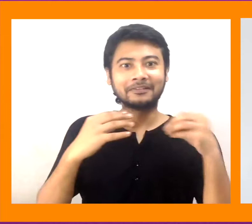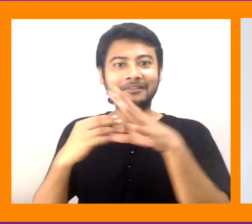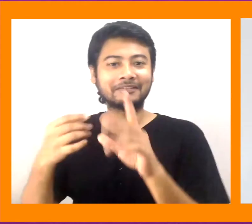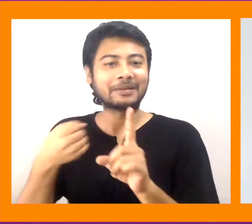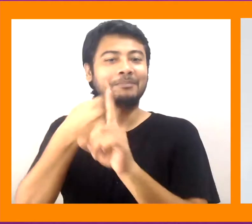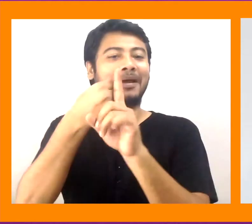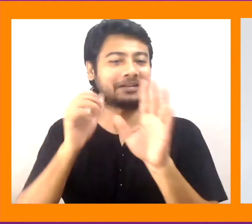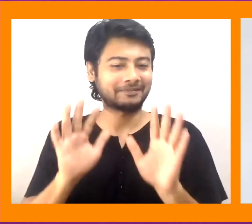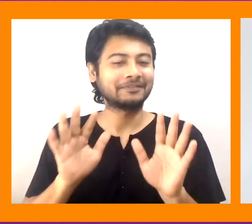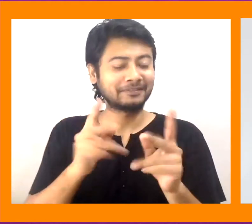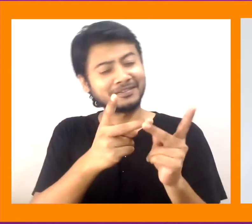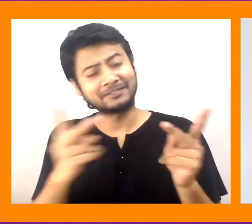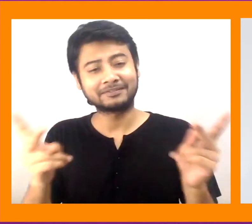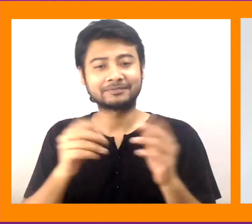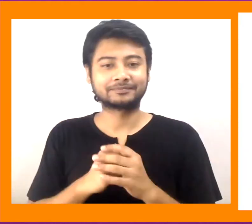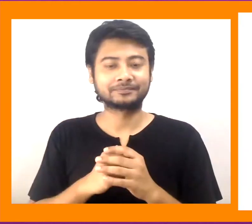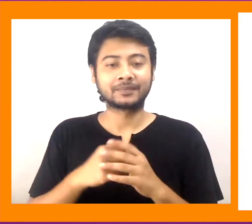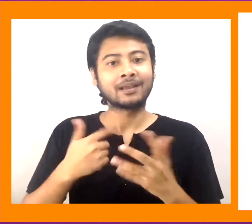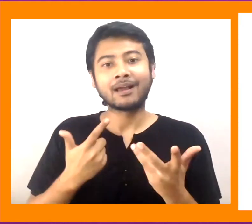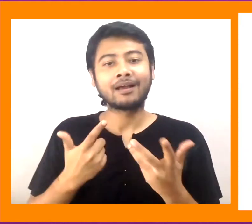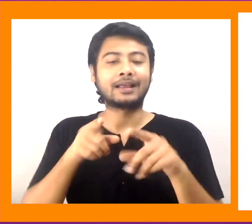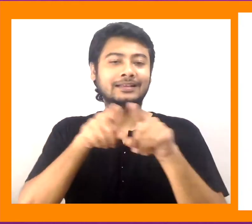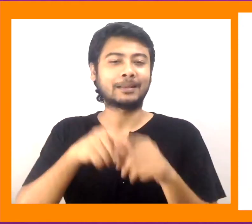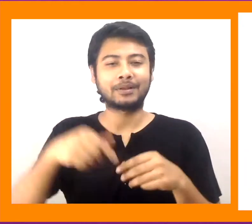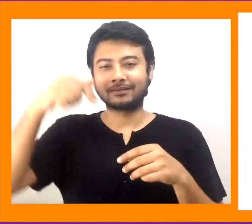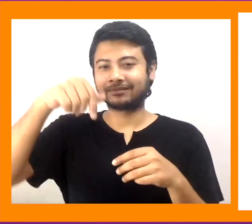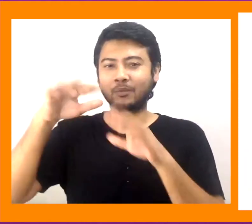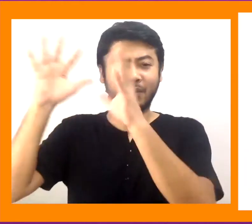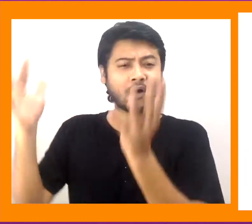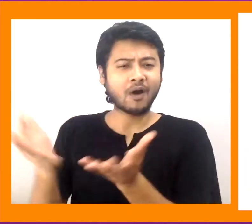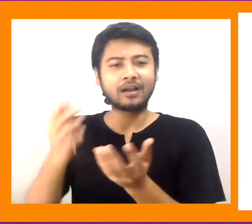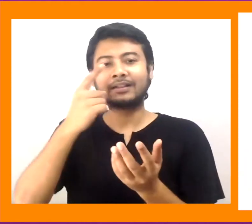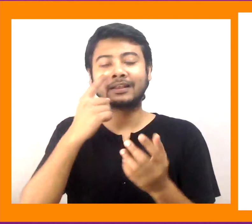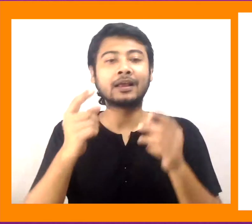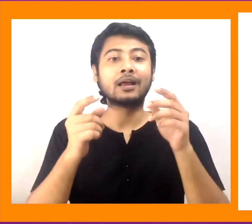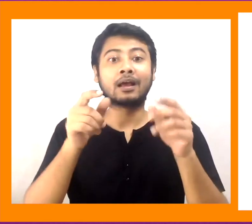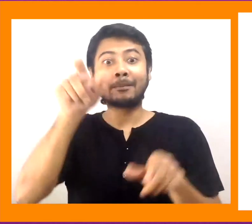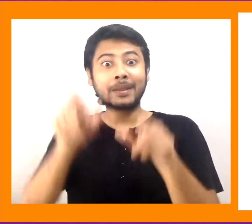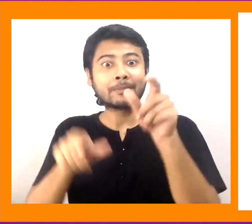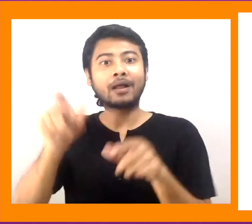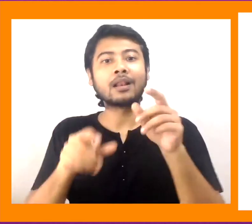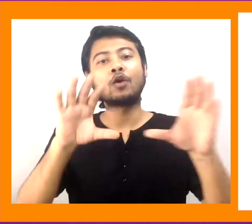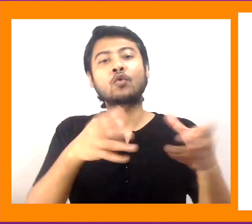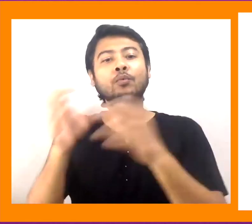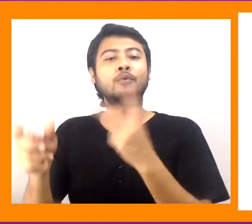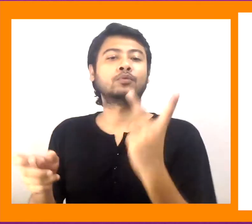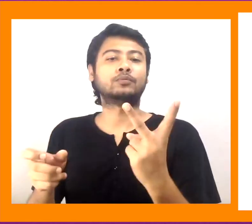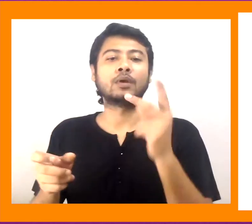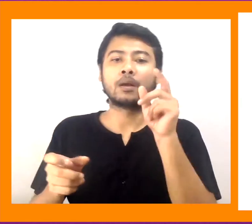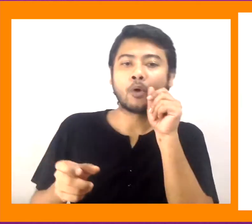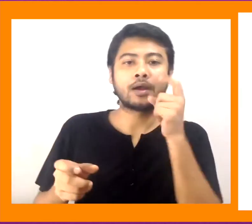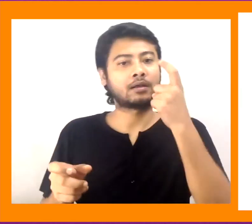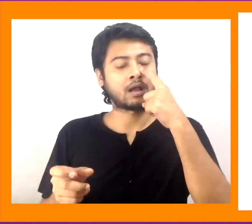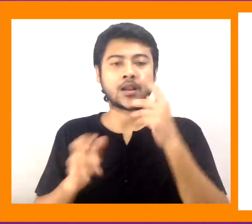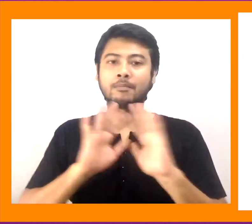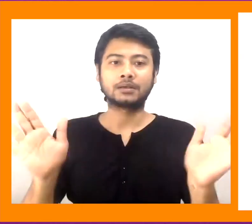instance, we might think of ourselves and others as being either men or women or existing only within the gender binary.